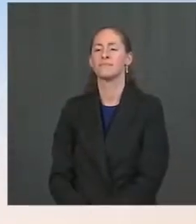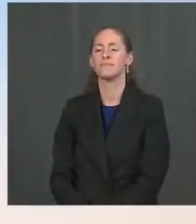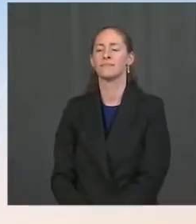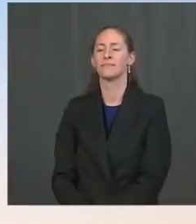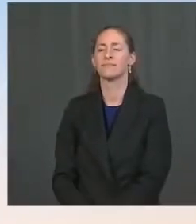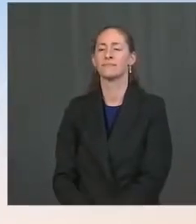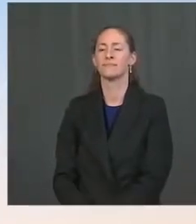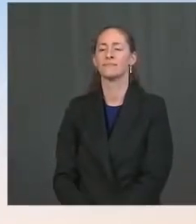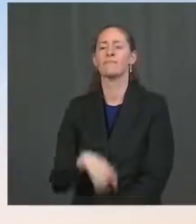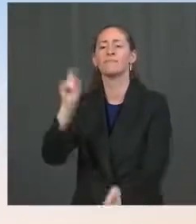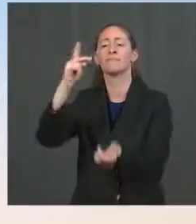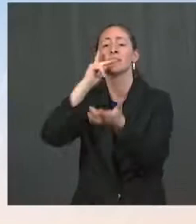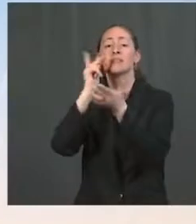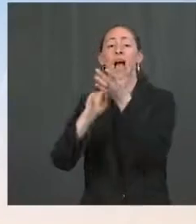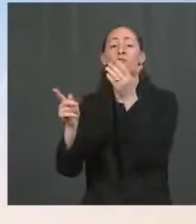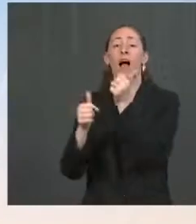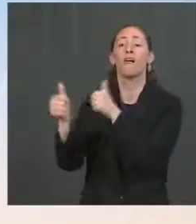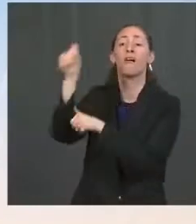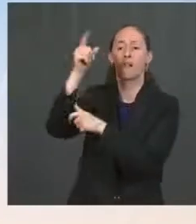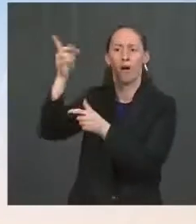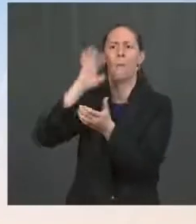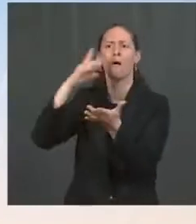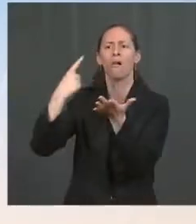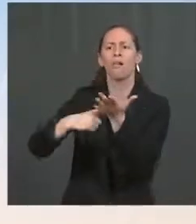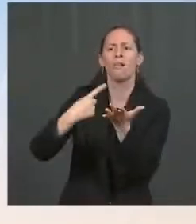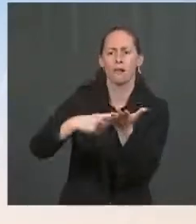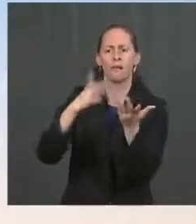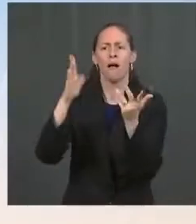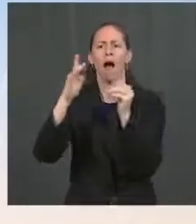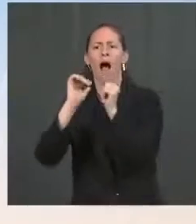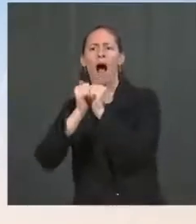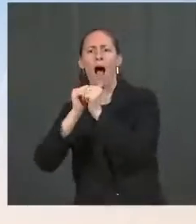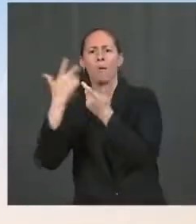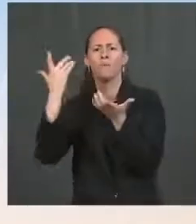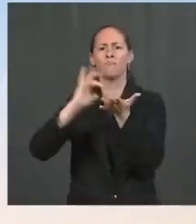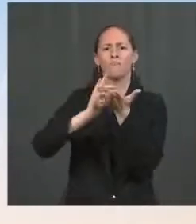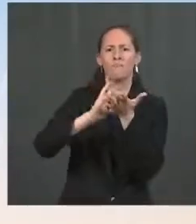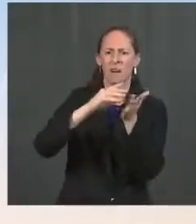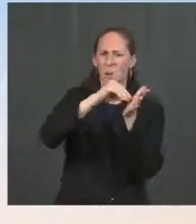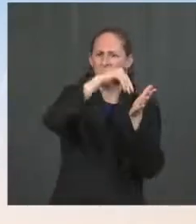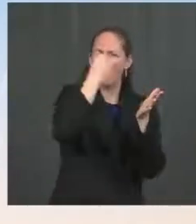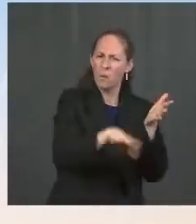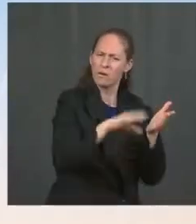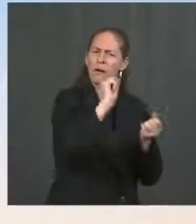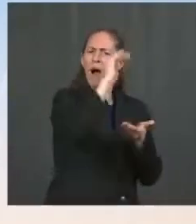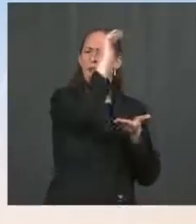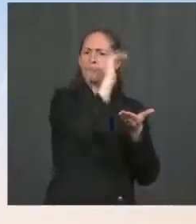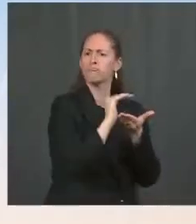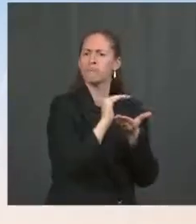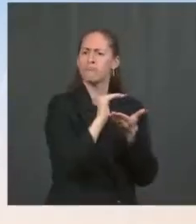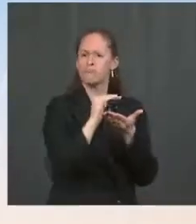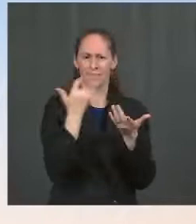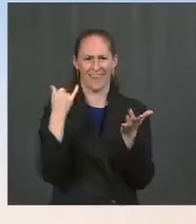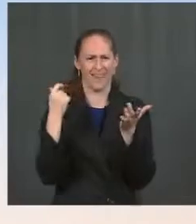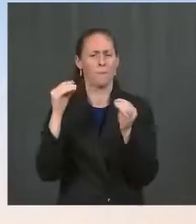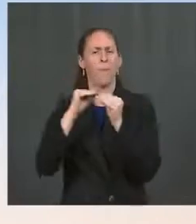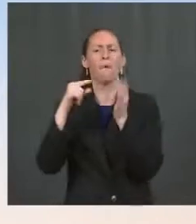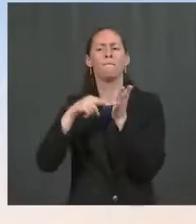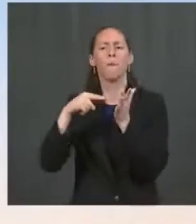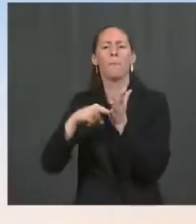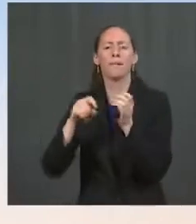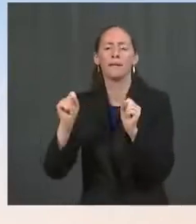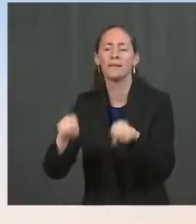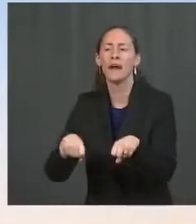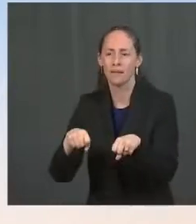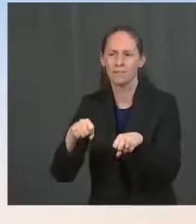drug prices for millions of Americans. Right now, Americans pay too much for prescription drugs, more than $1,500 per person, and far